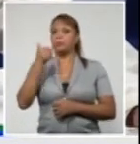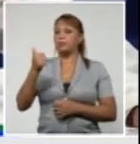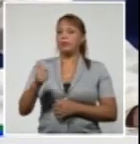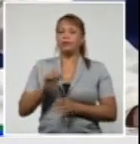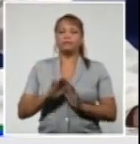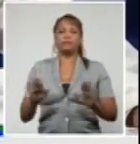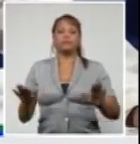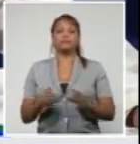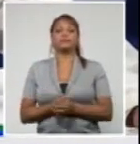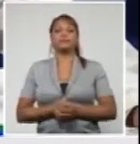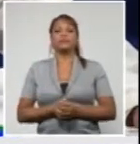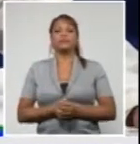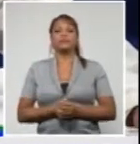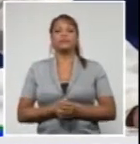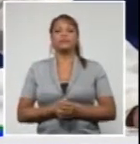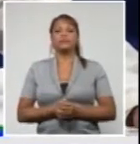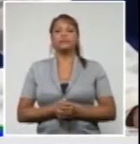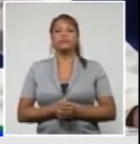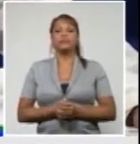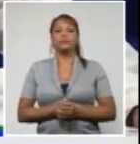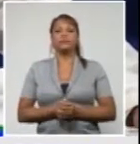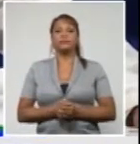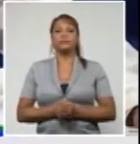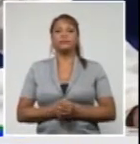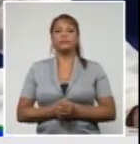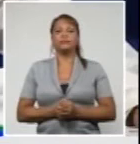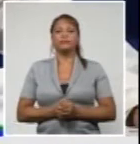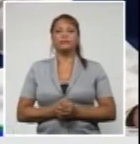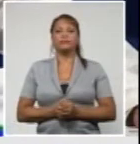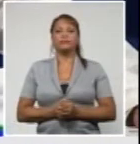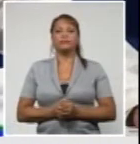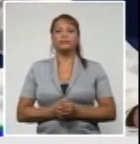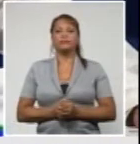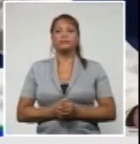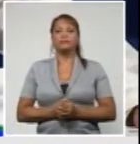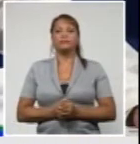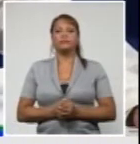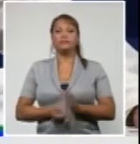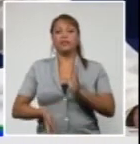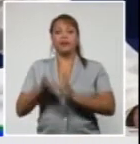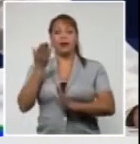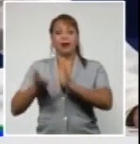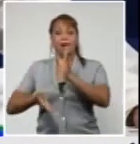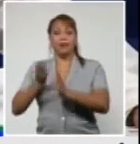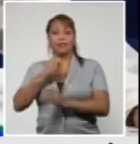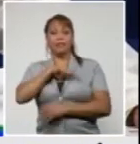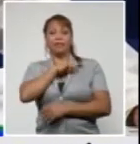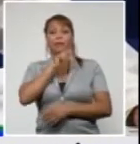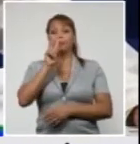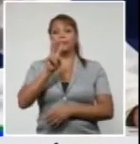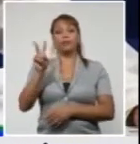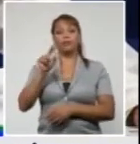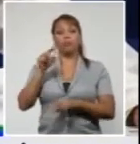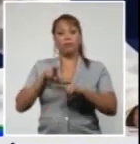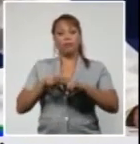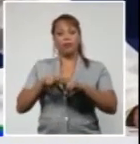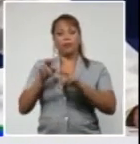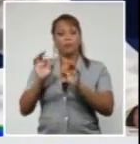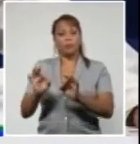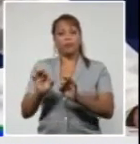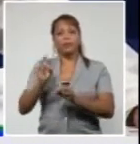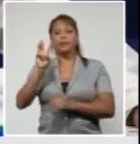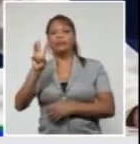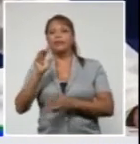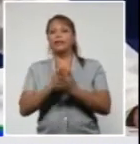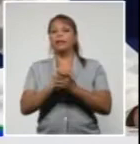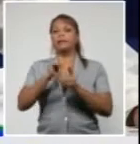Yesterday, 1 critical patient passed to serious in hospital in Villa Clara. This is the situation